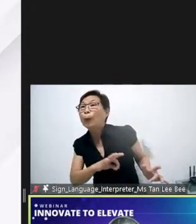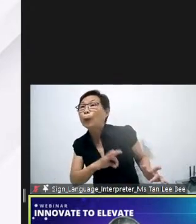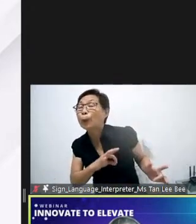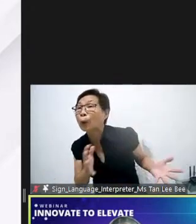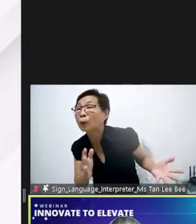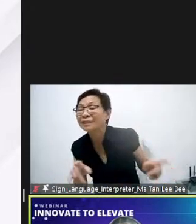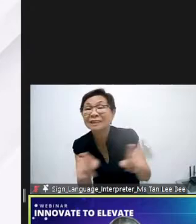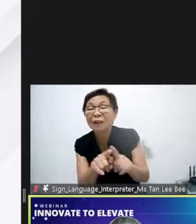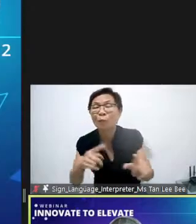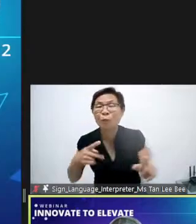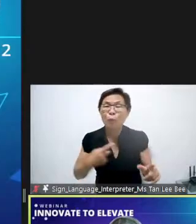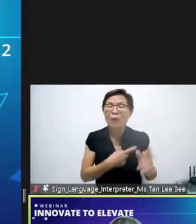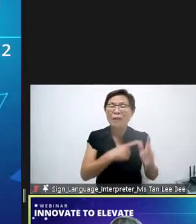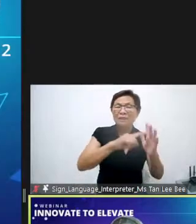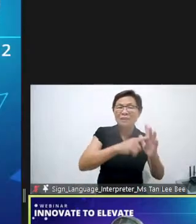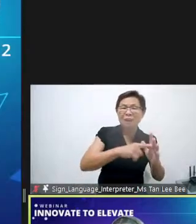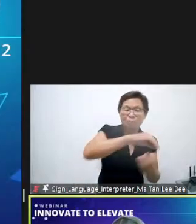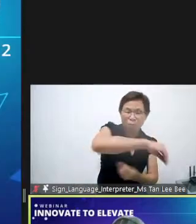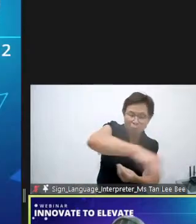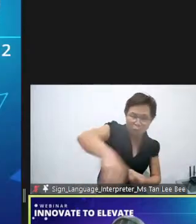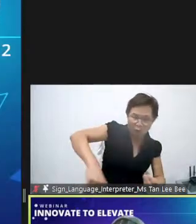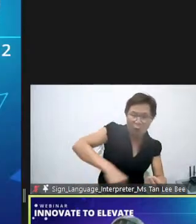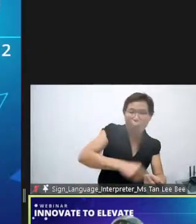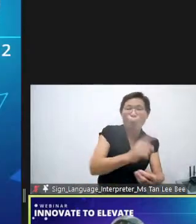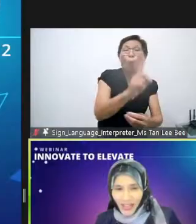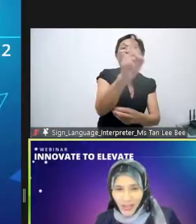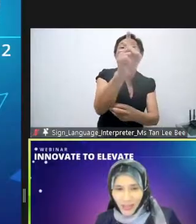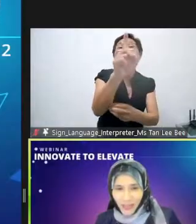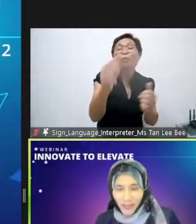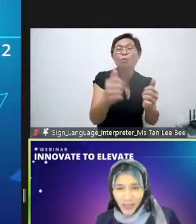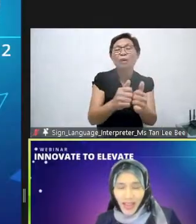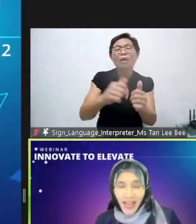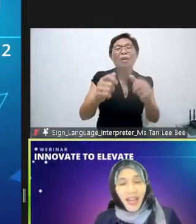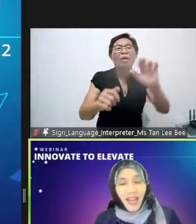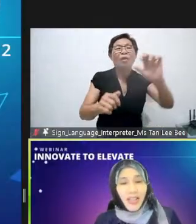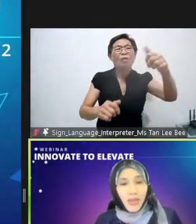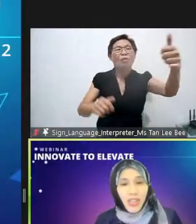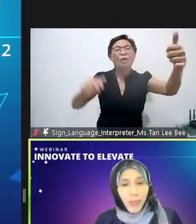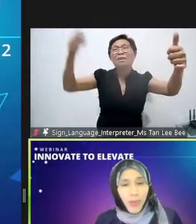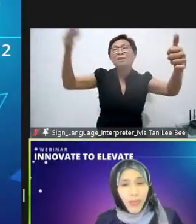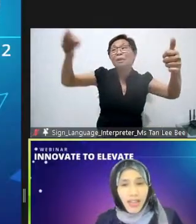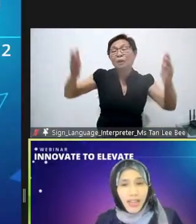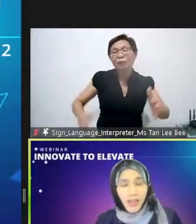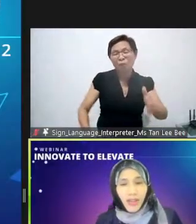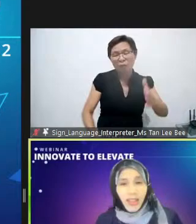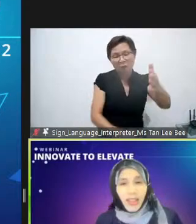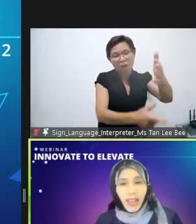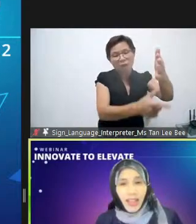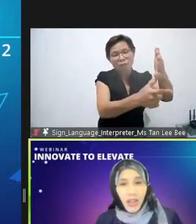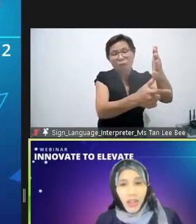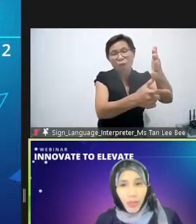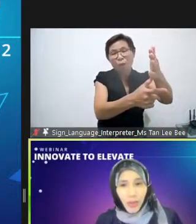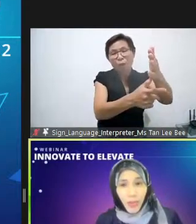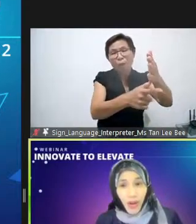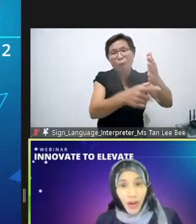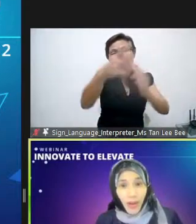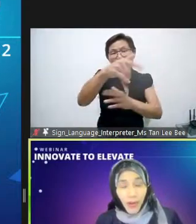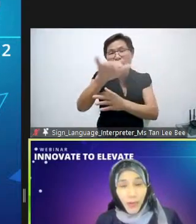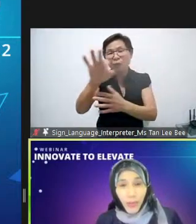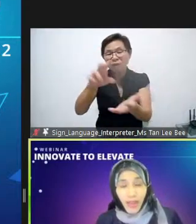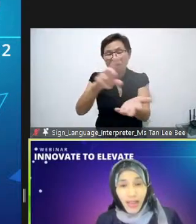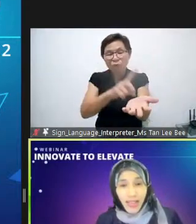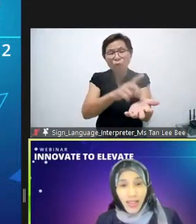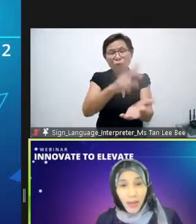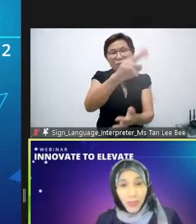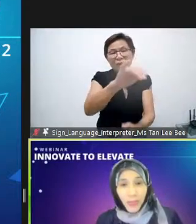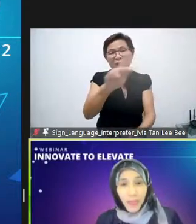start with round 1 with our first speaker. Associate Professor Dr. Nik Hishamuddin Muhammad